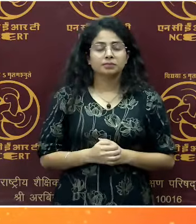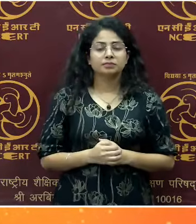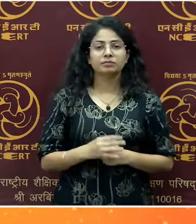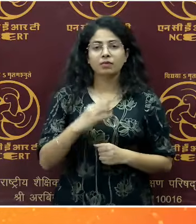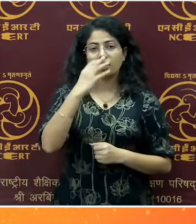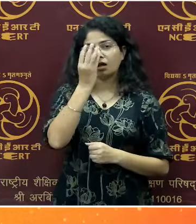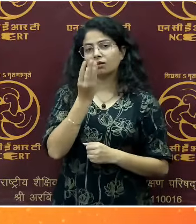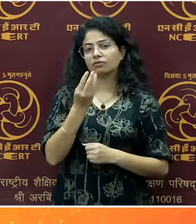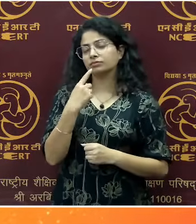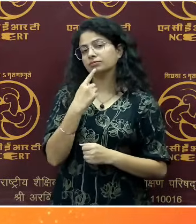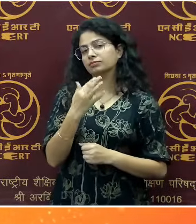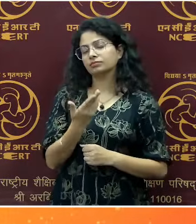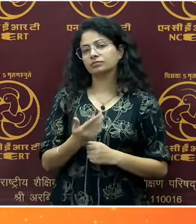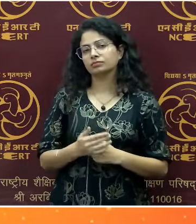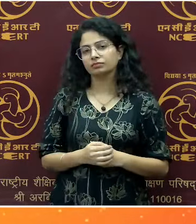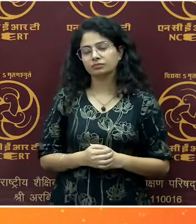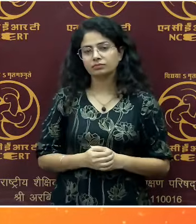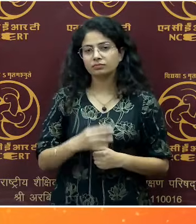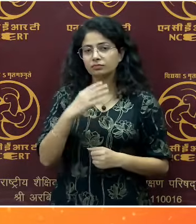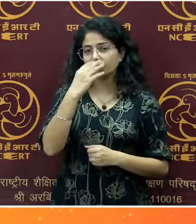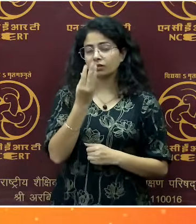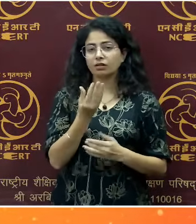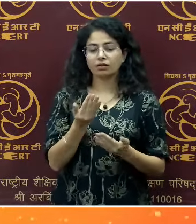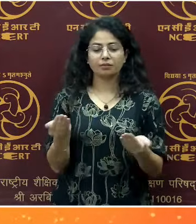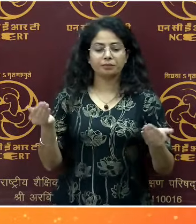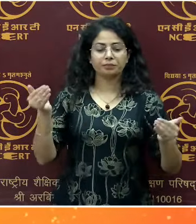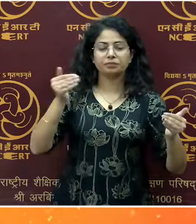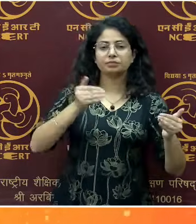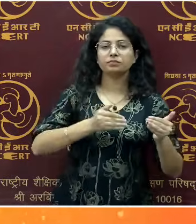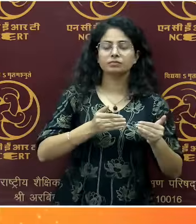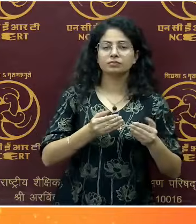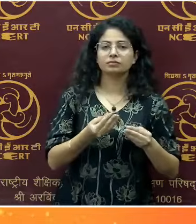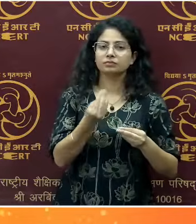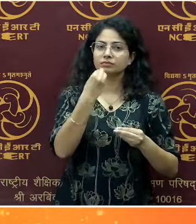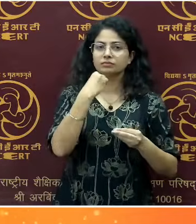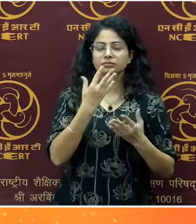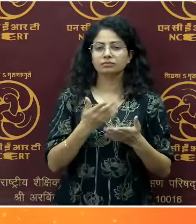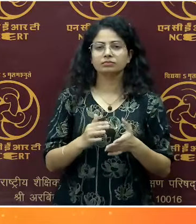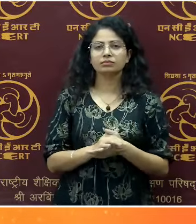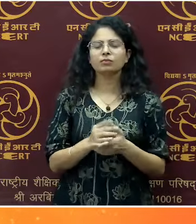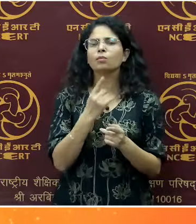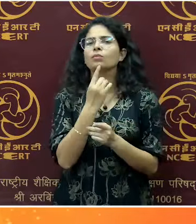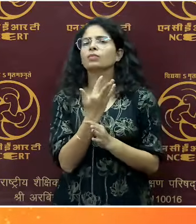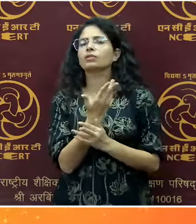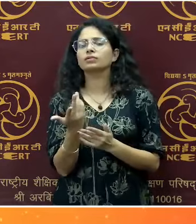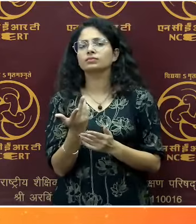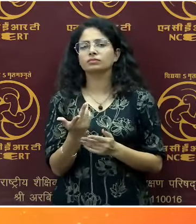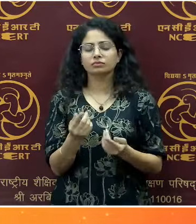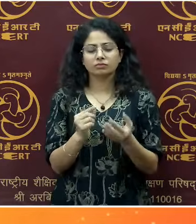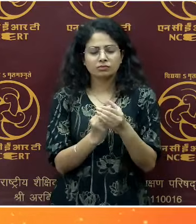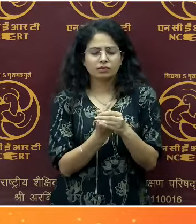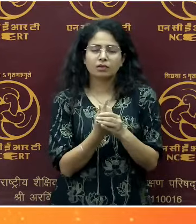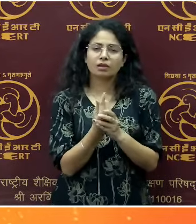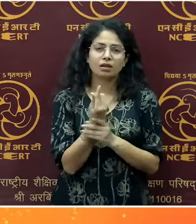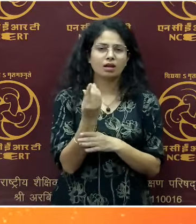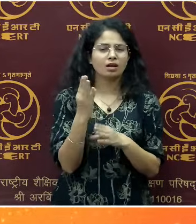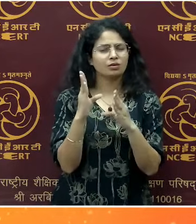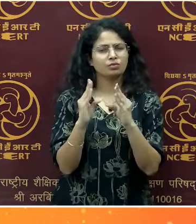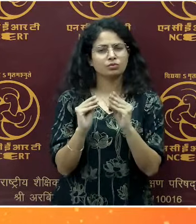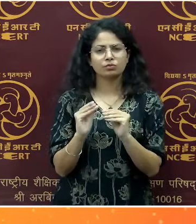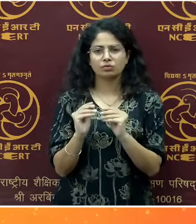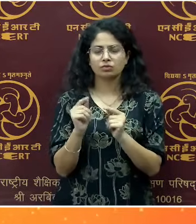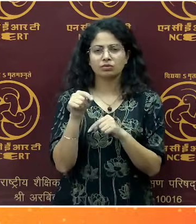Elephant came. Elephant. So elephant came and had its share. So what did he say? the grass is so tender